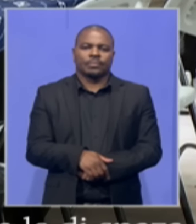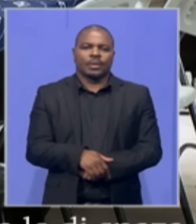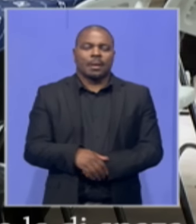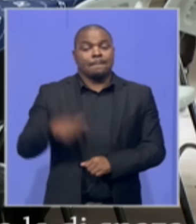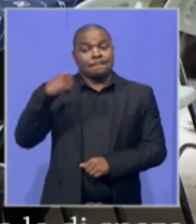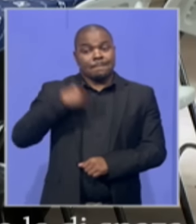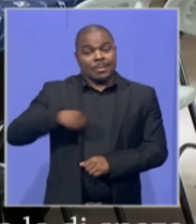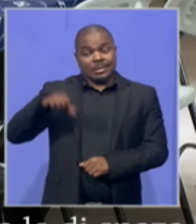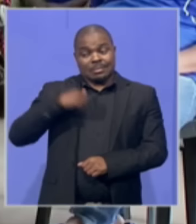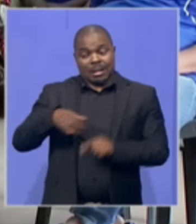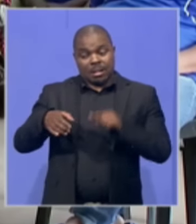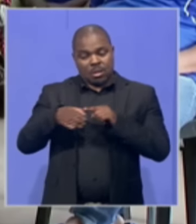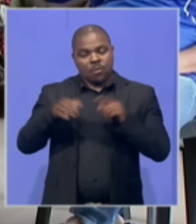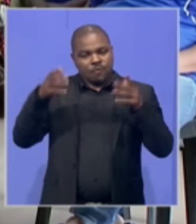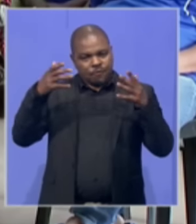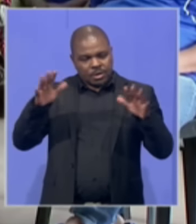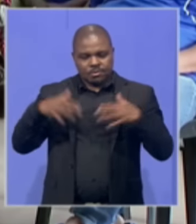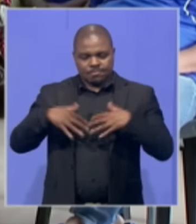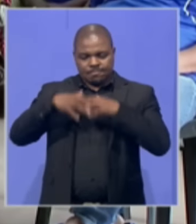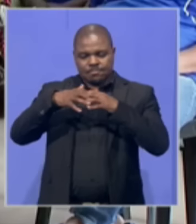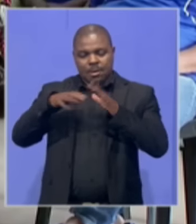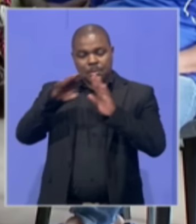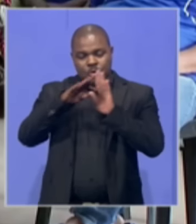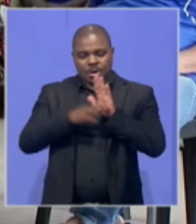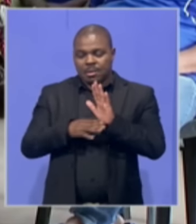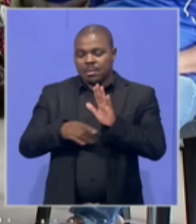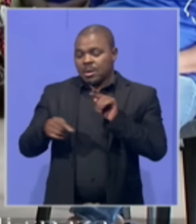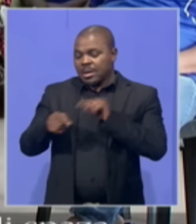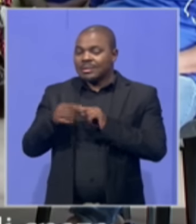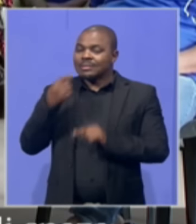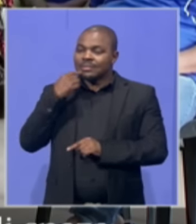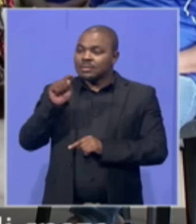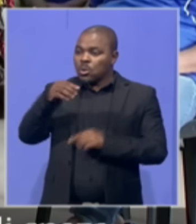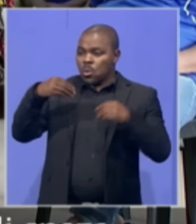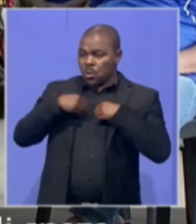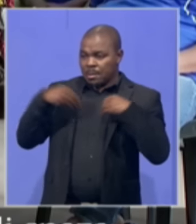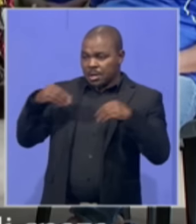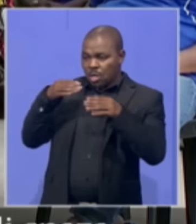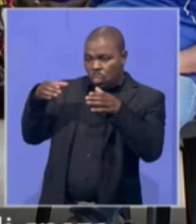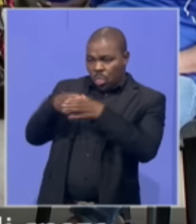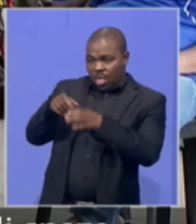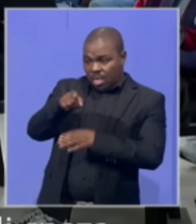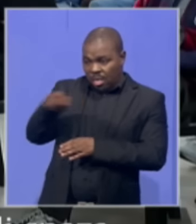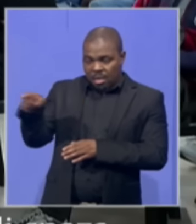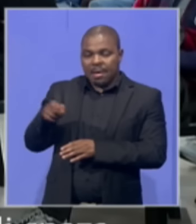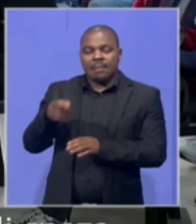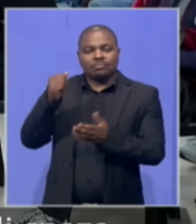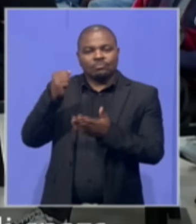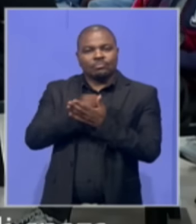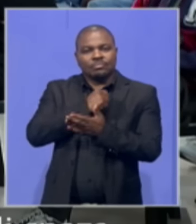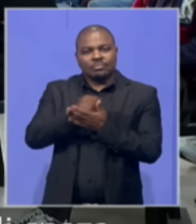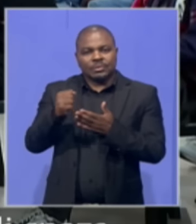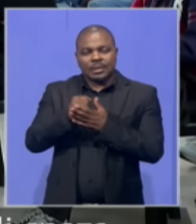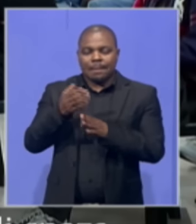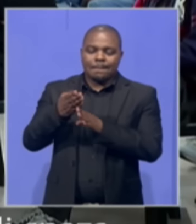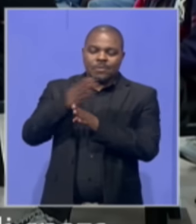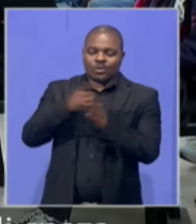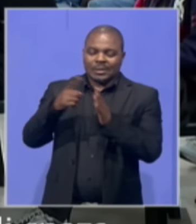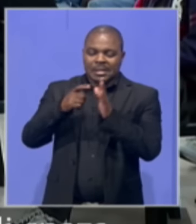Masepala o thankgolotse lenaane la gore beng ba dispaza shop ba kwadise dikgwebo tsa bona pele ga letlha le le